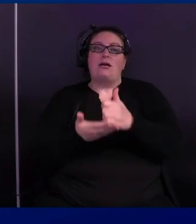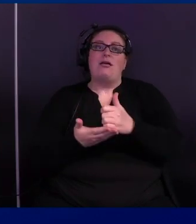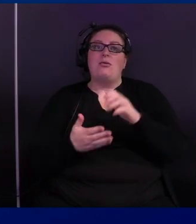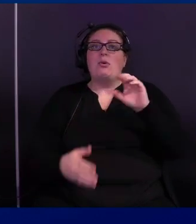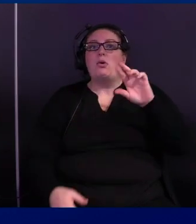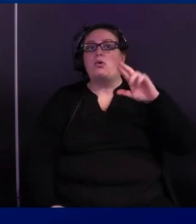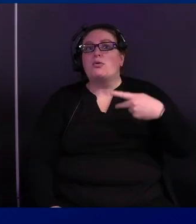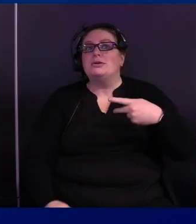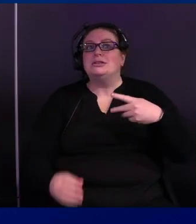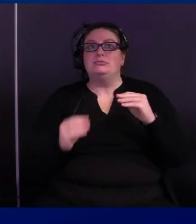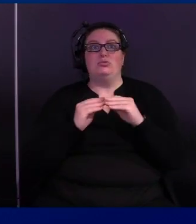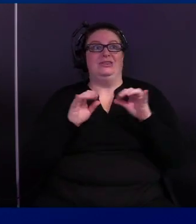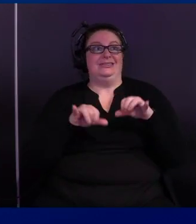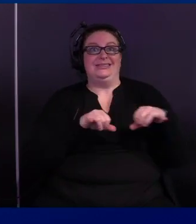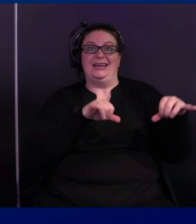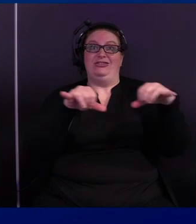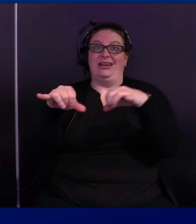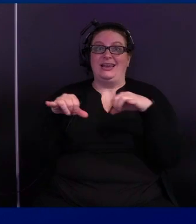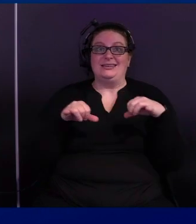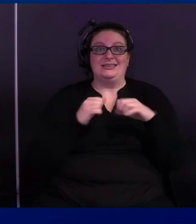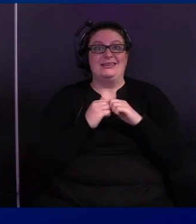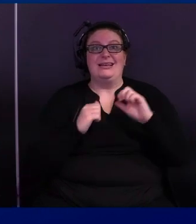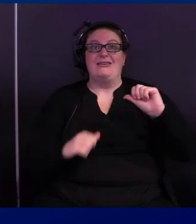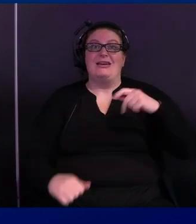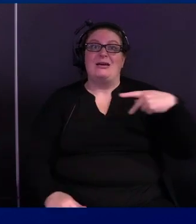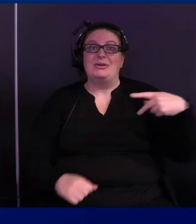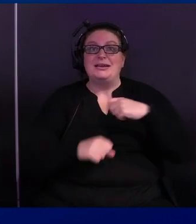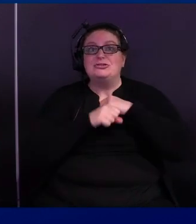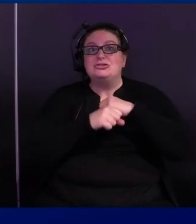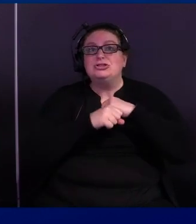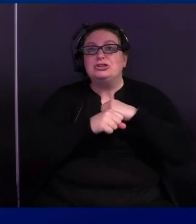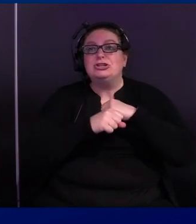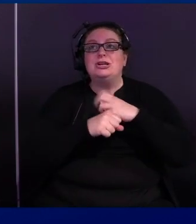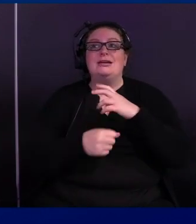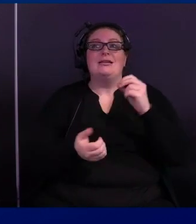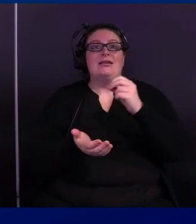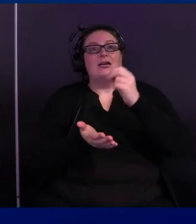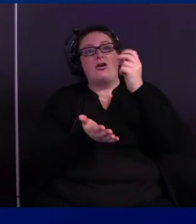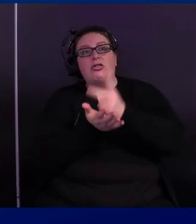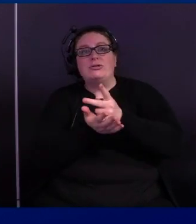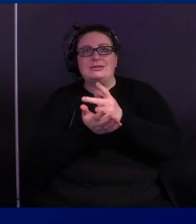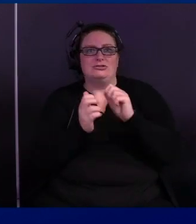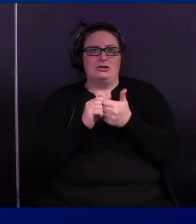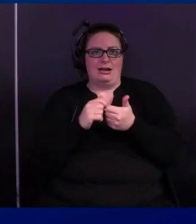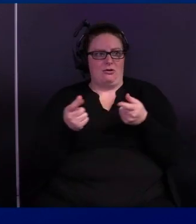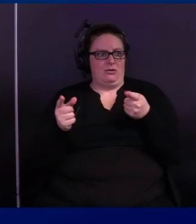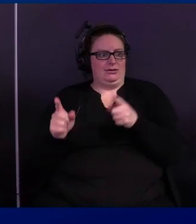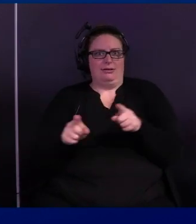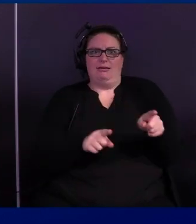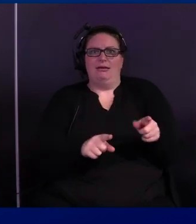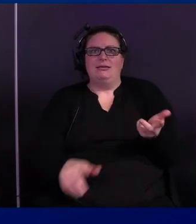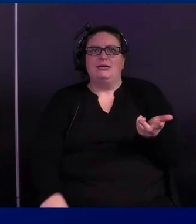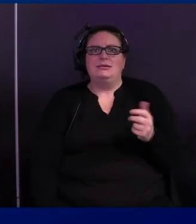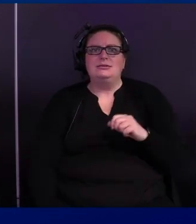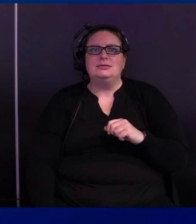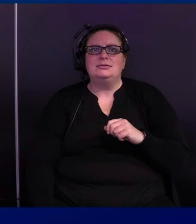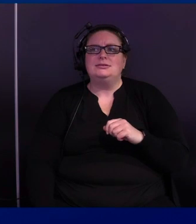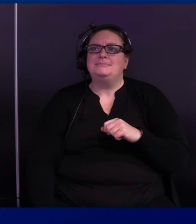corporations standardize on how application security and authorization is done. So,